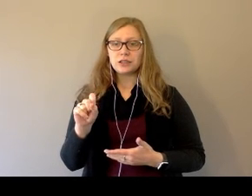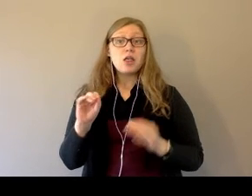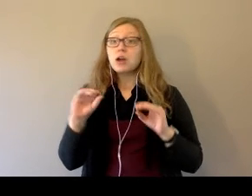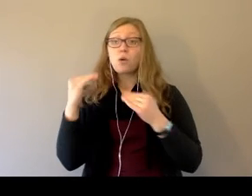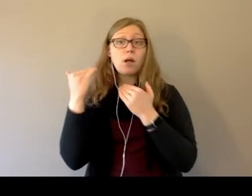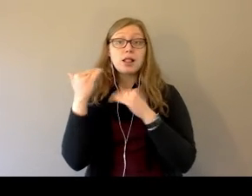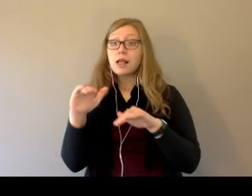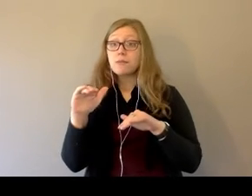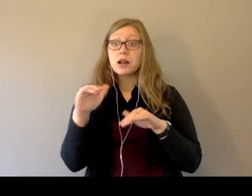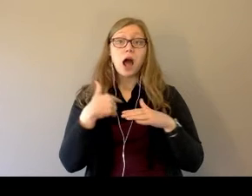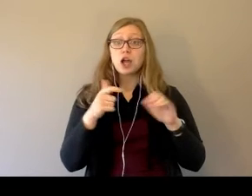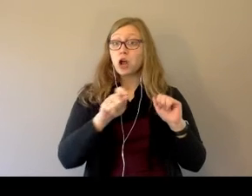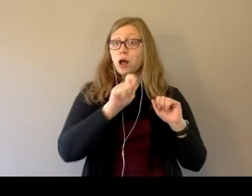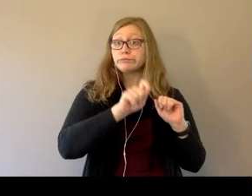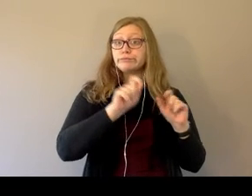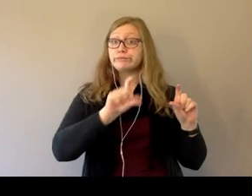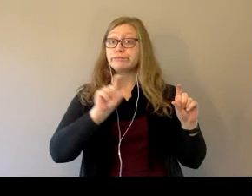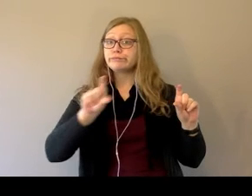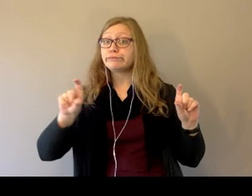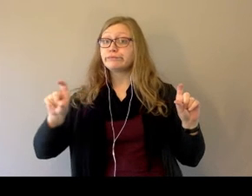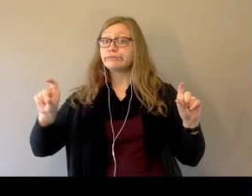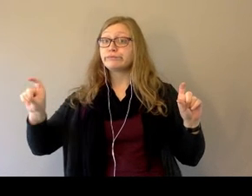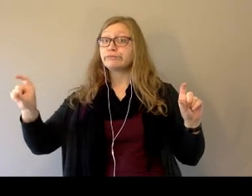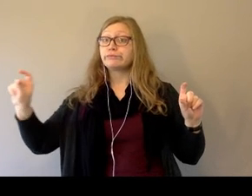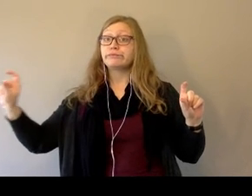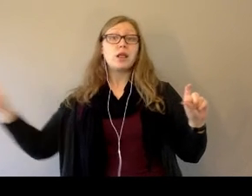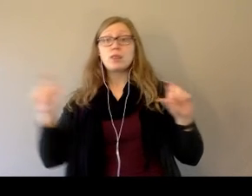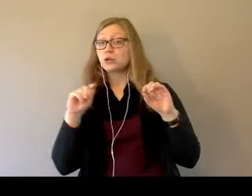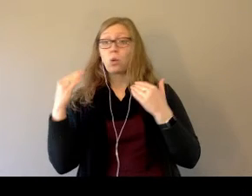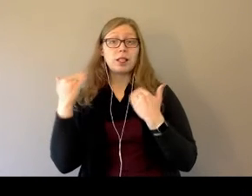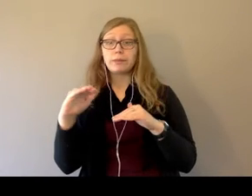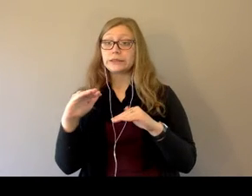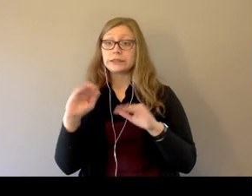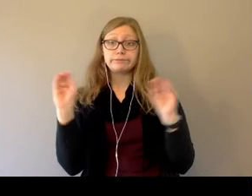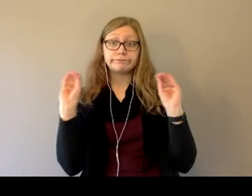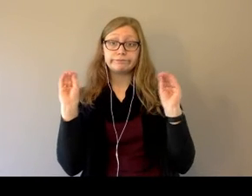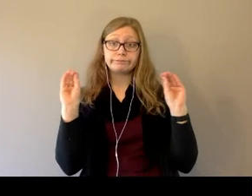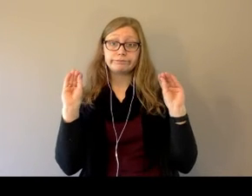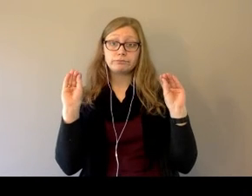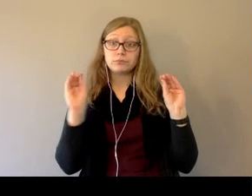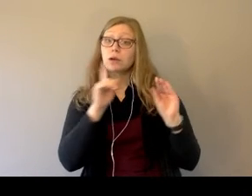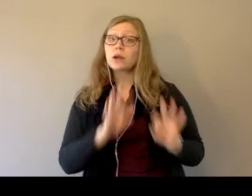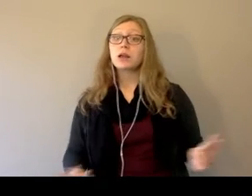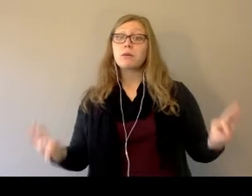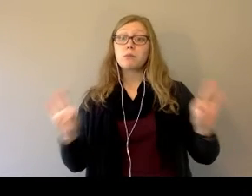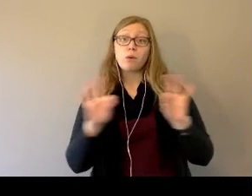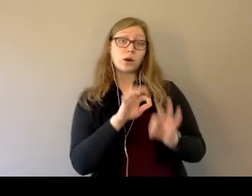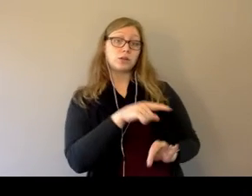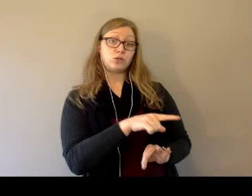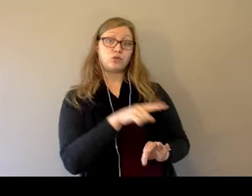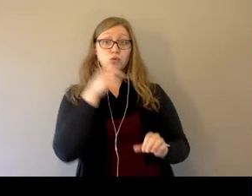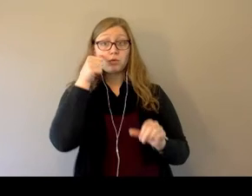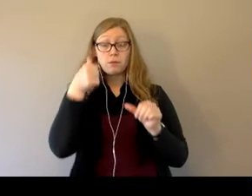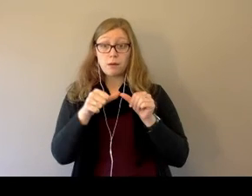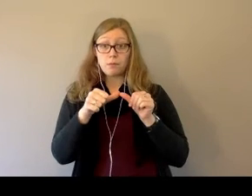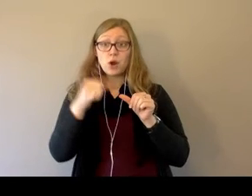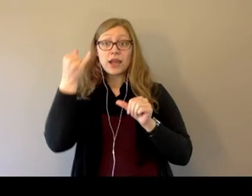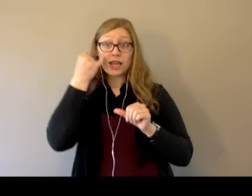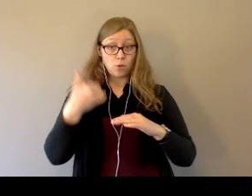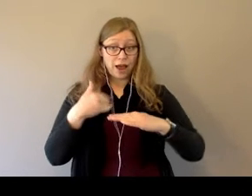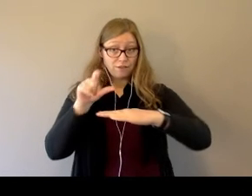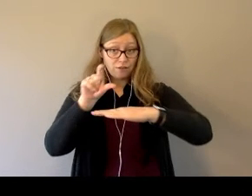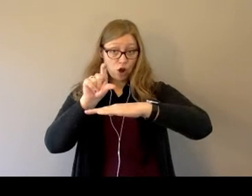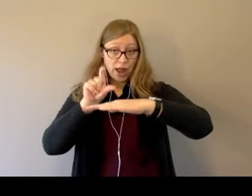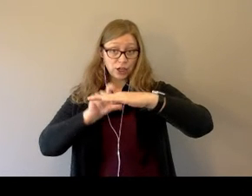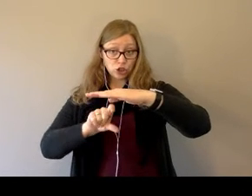could have in a ratio. Real important to remember that if you have a fraction, the denominator of a